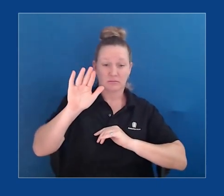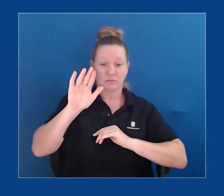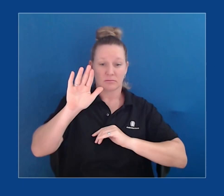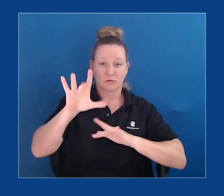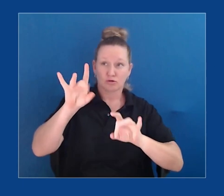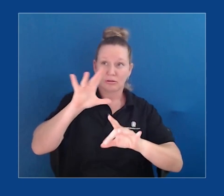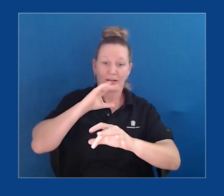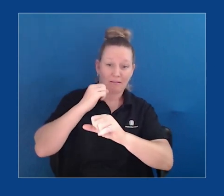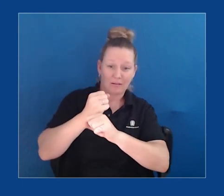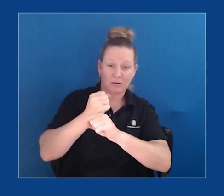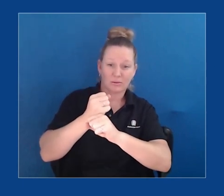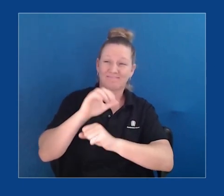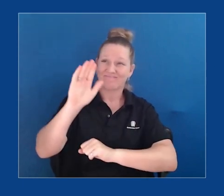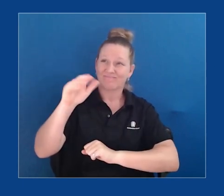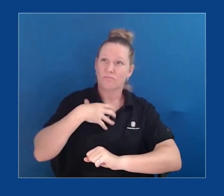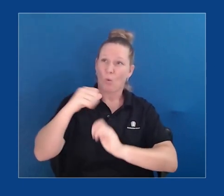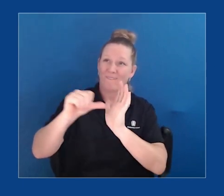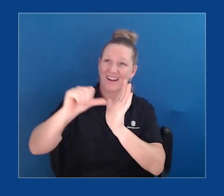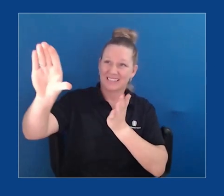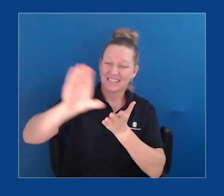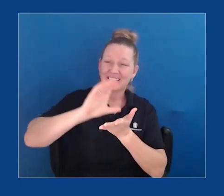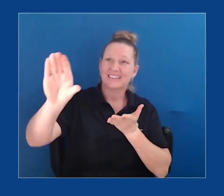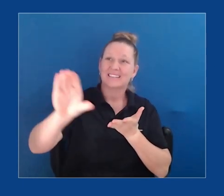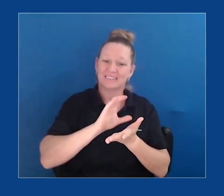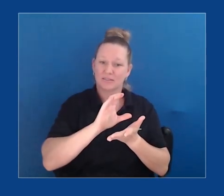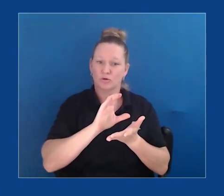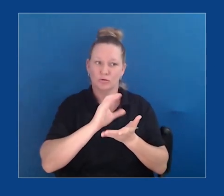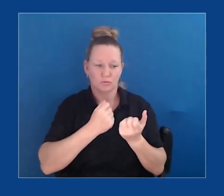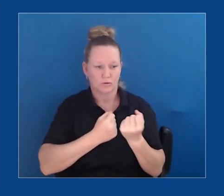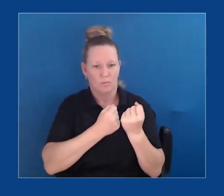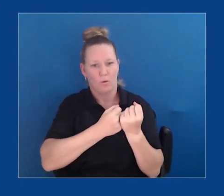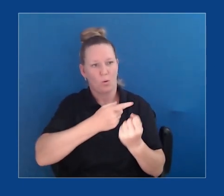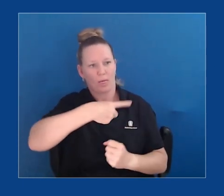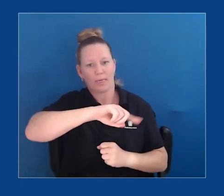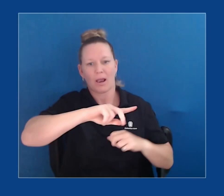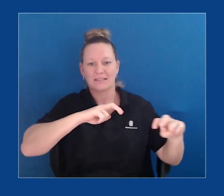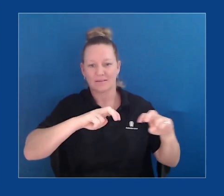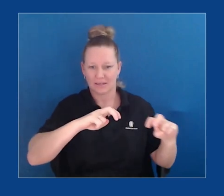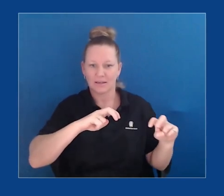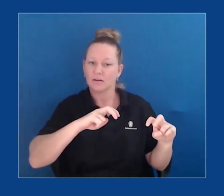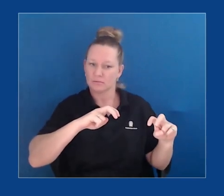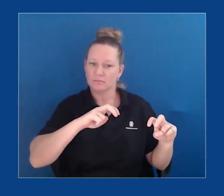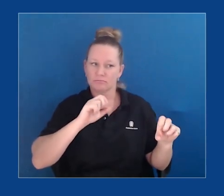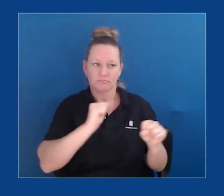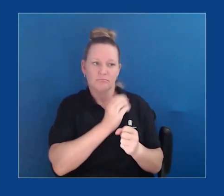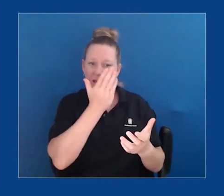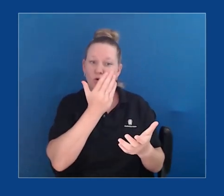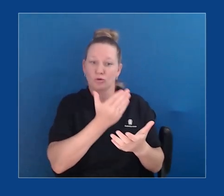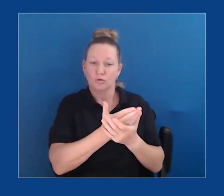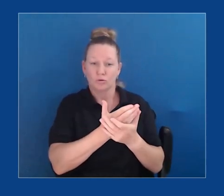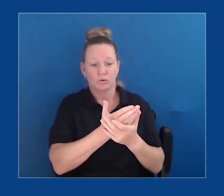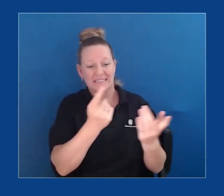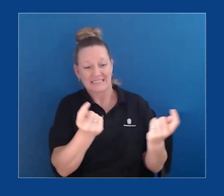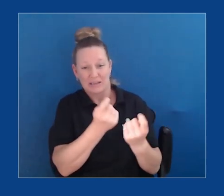more funding towards those sorts of activities to make sure that those recordings of those ceremonies